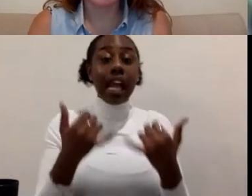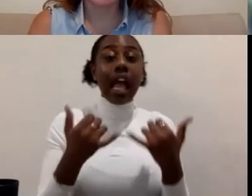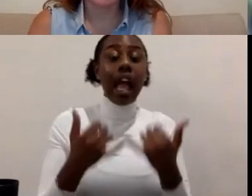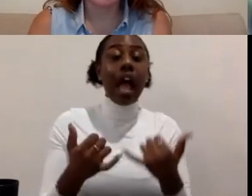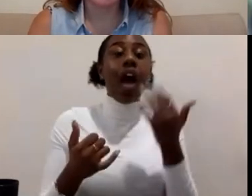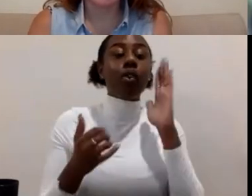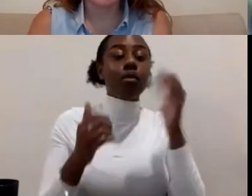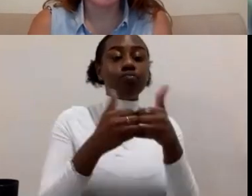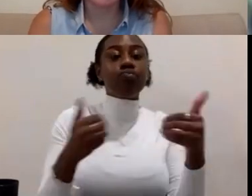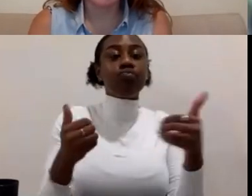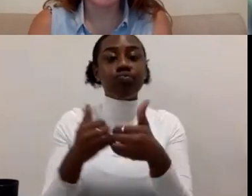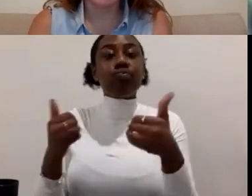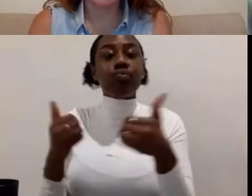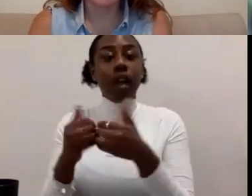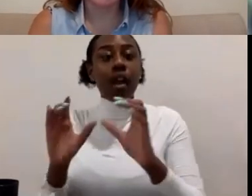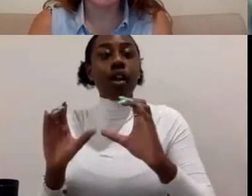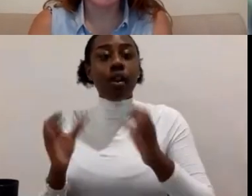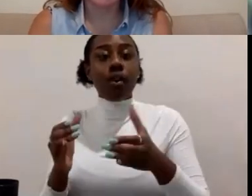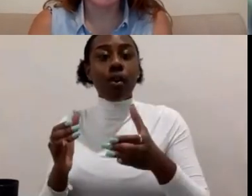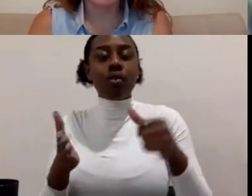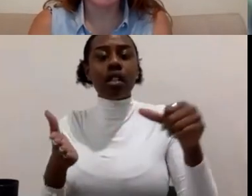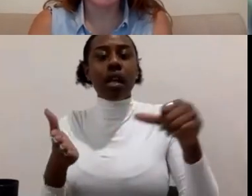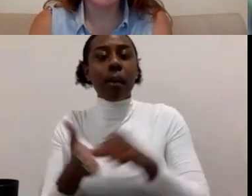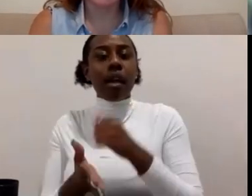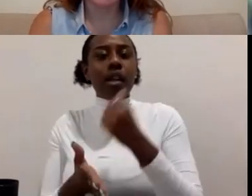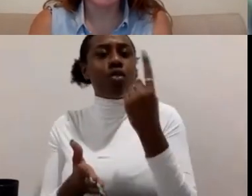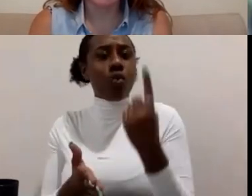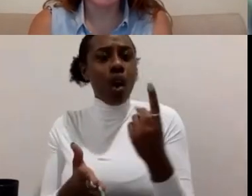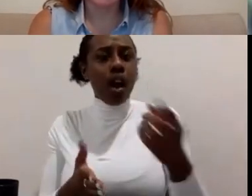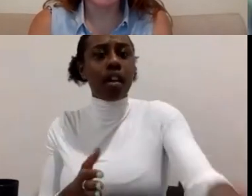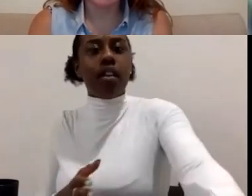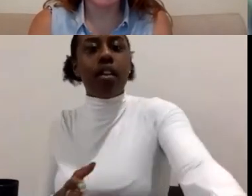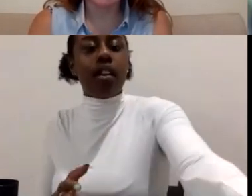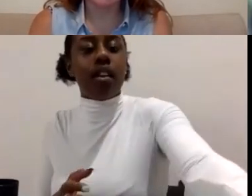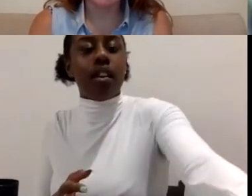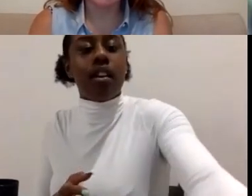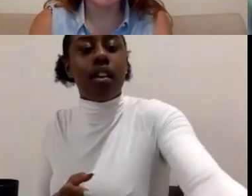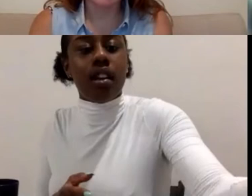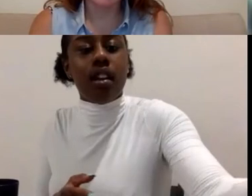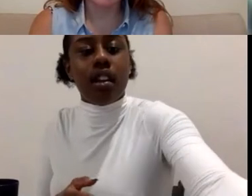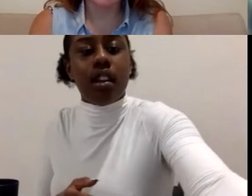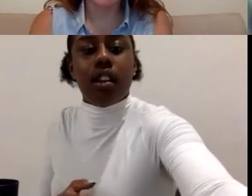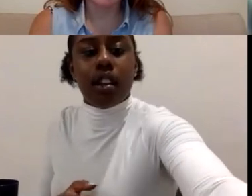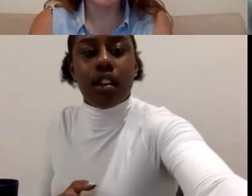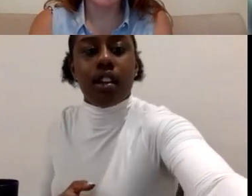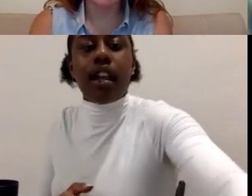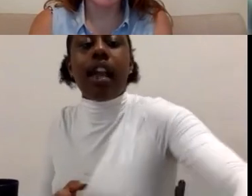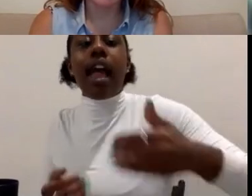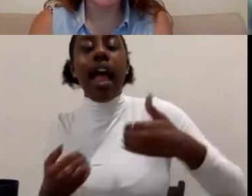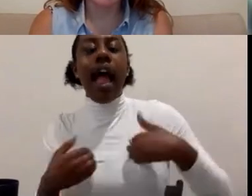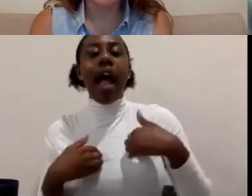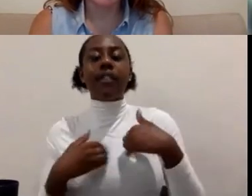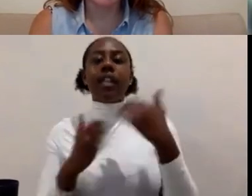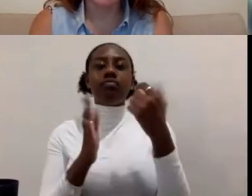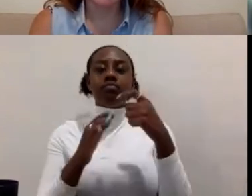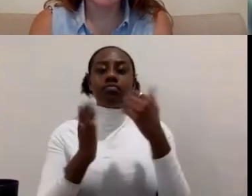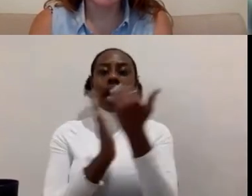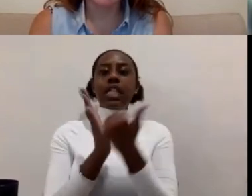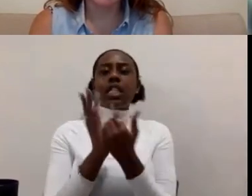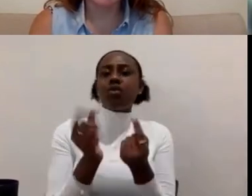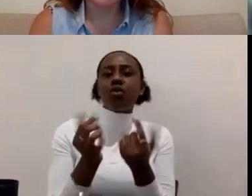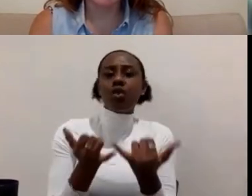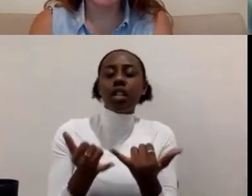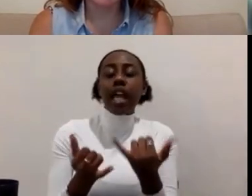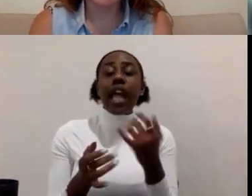Page one of the participant guide, like I mentioned, has our agenda. And if you scroll down to page